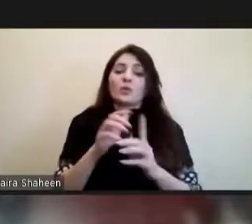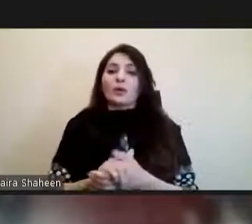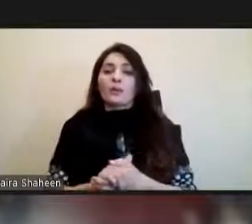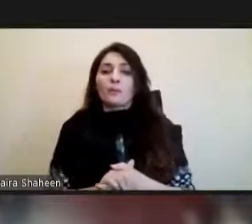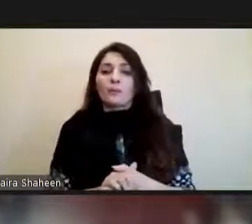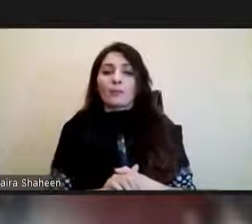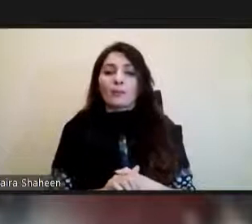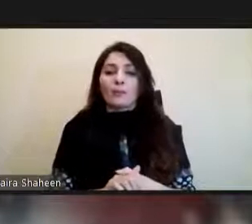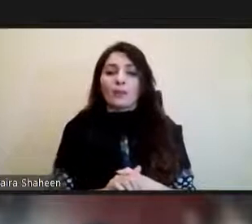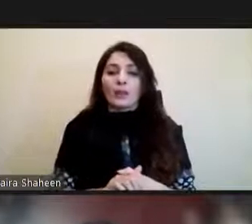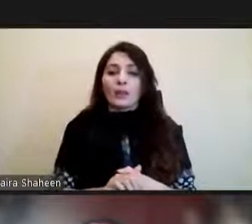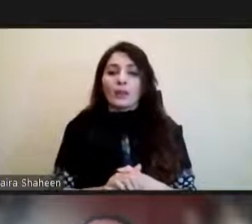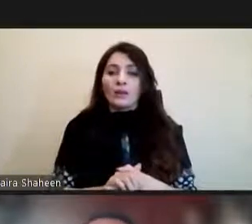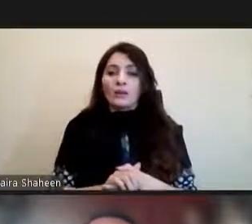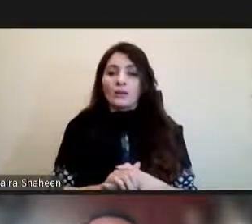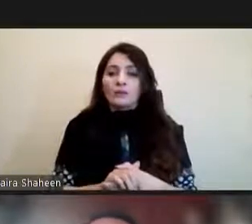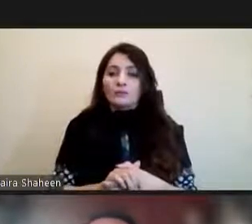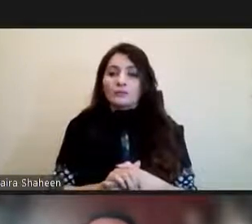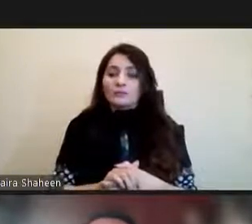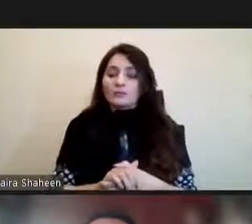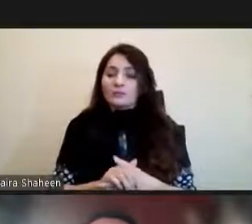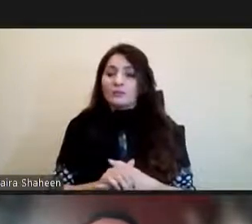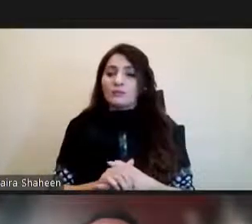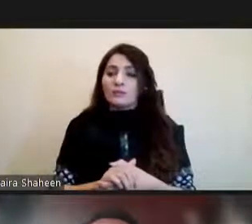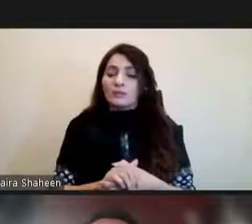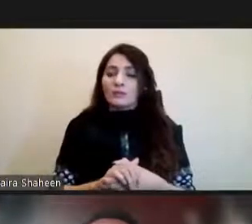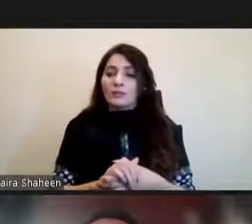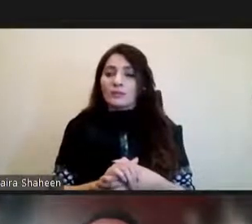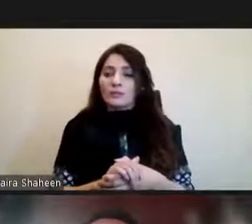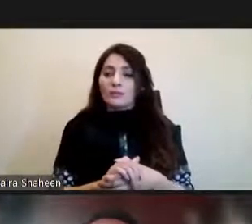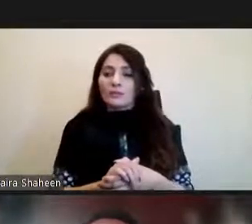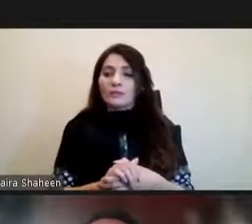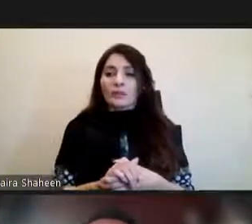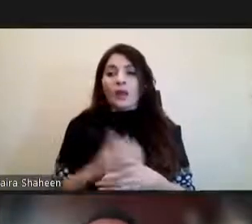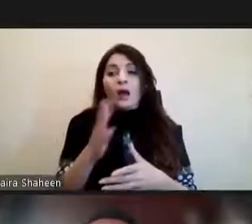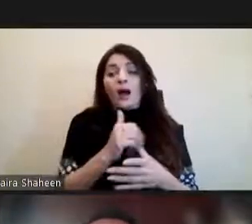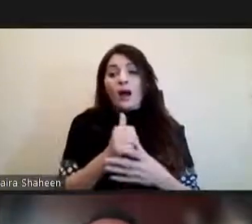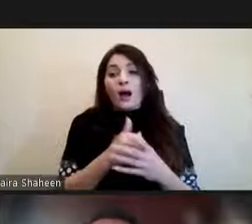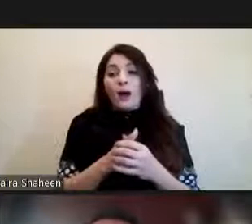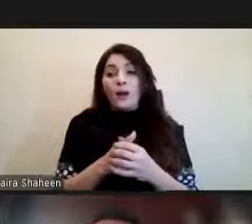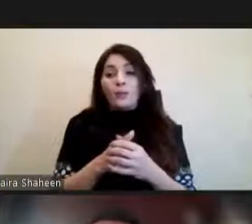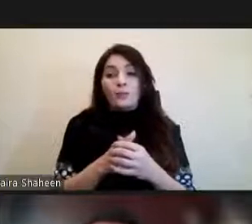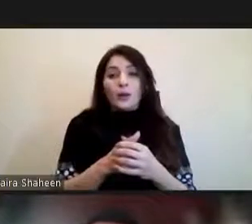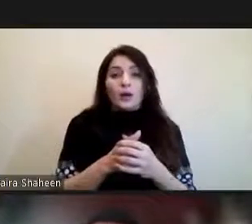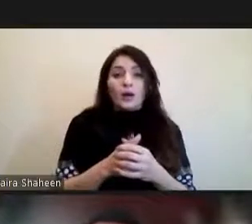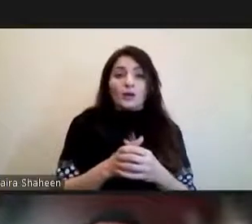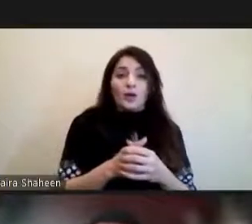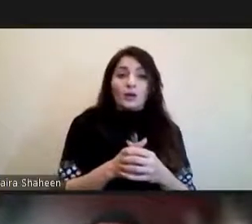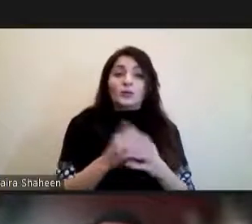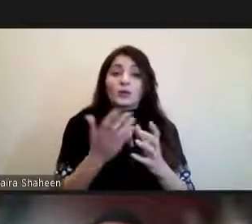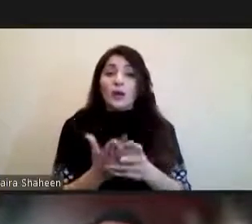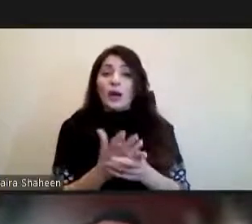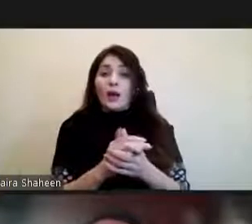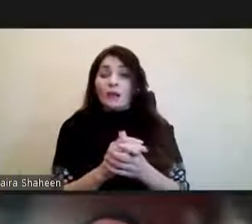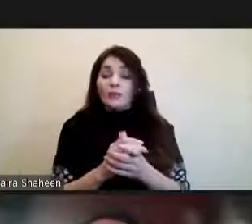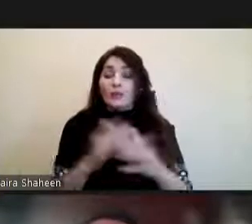At the GSMA, we are very interested in understanding how we can support users to improve their digital